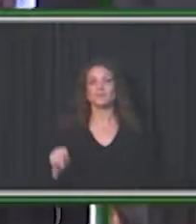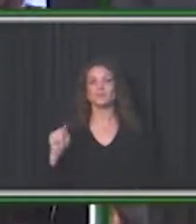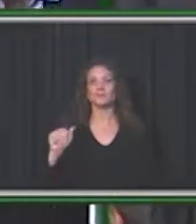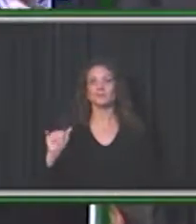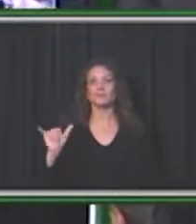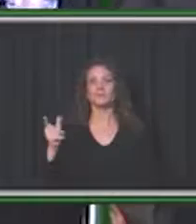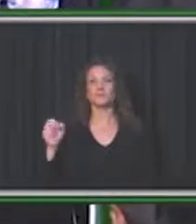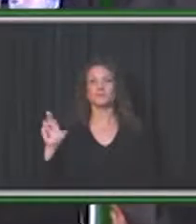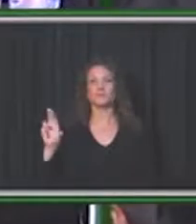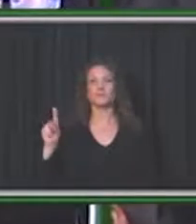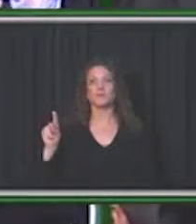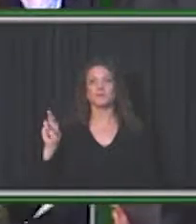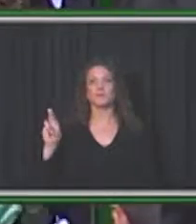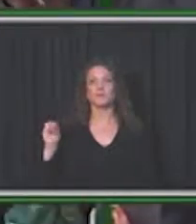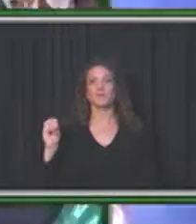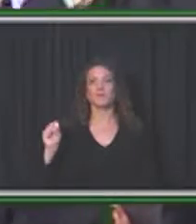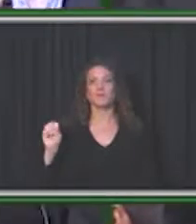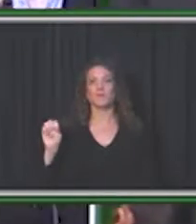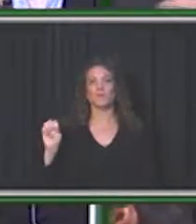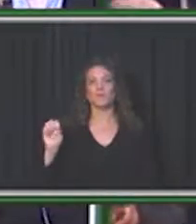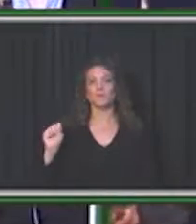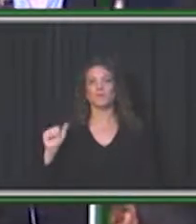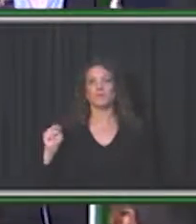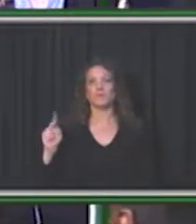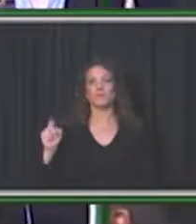Taylor Rose Sanders.